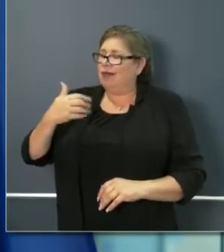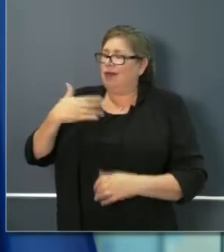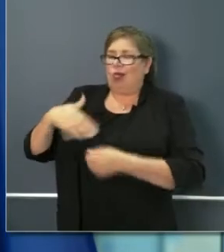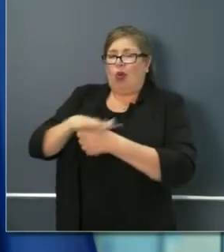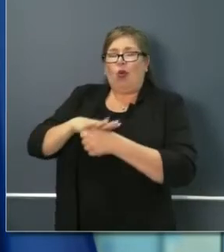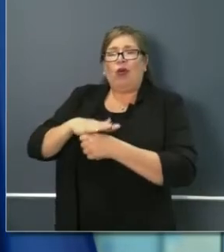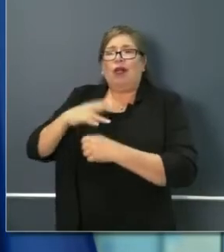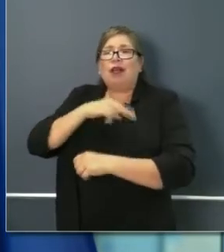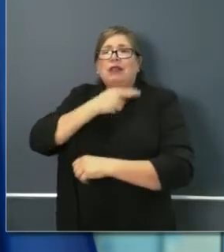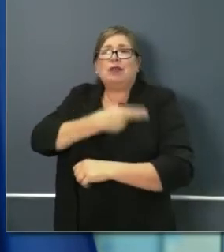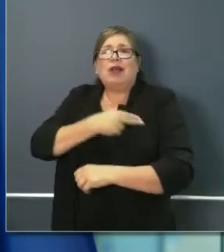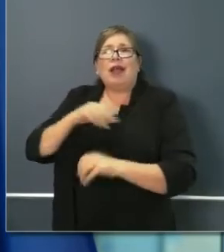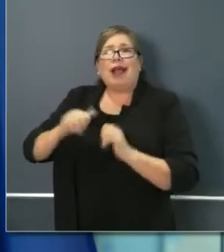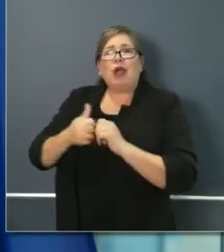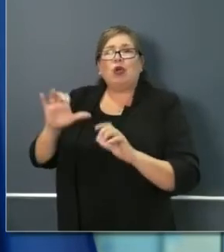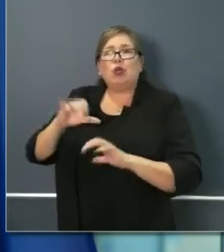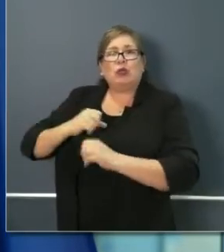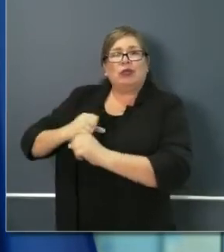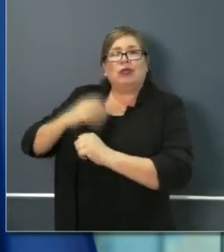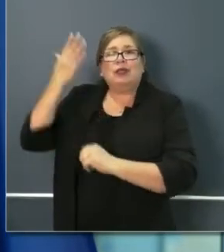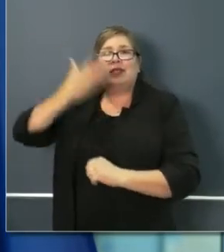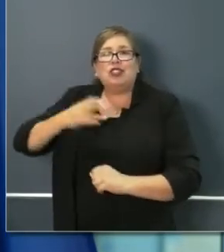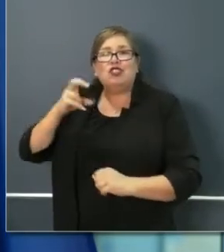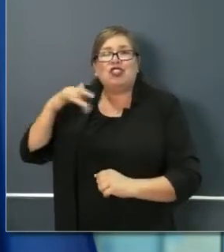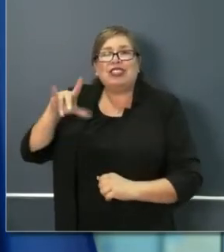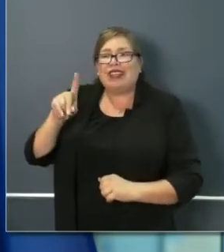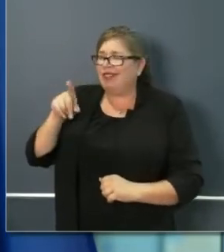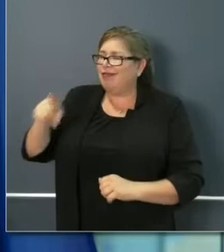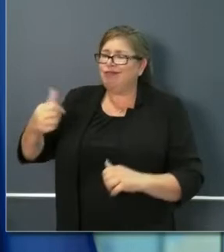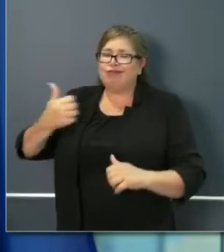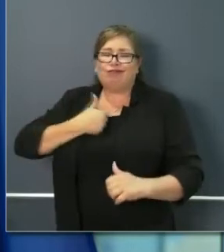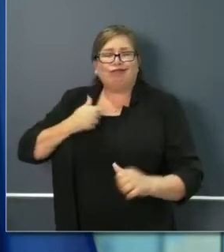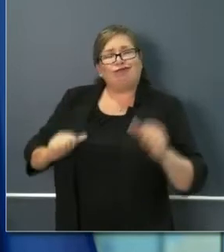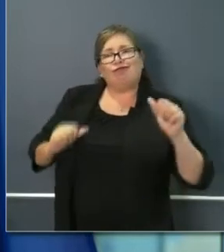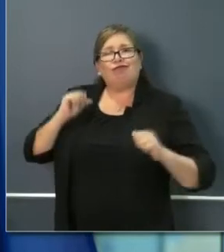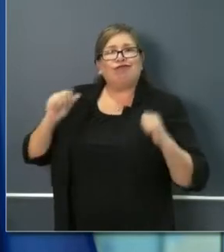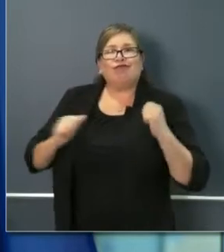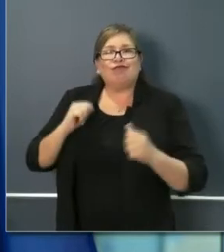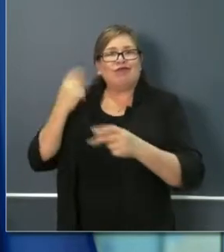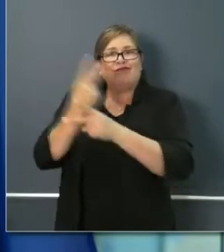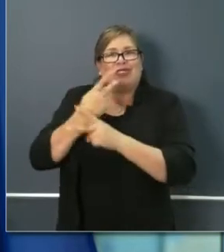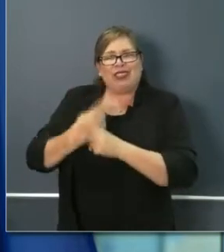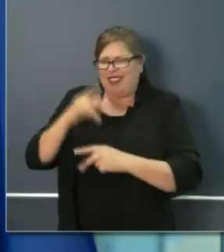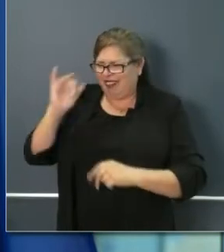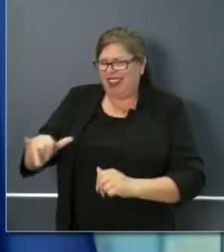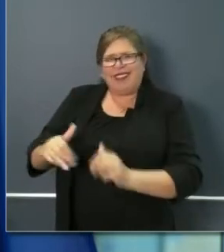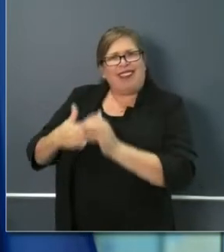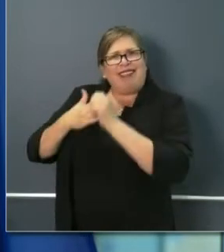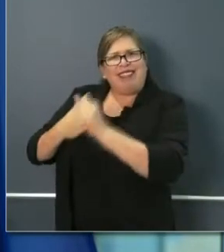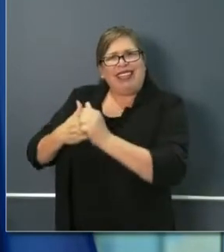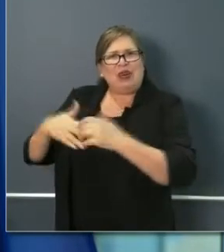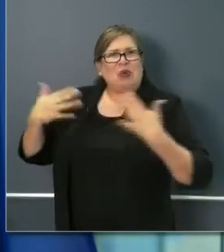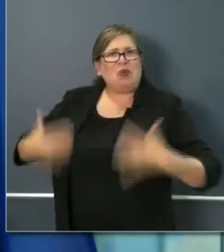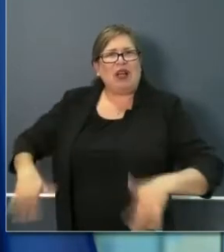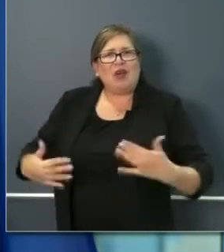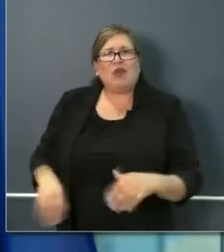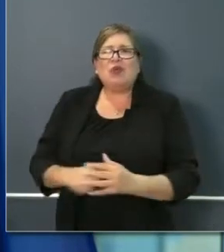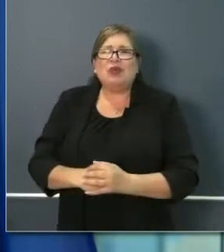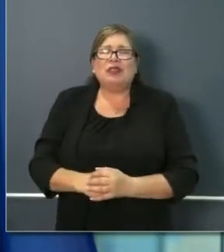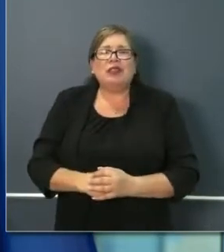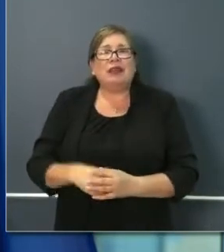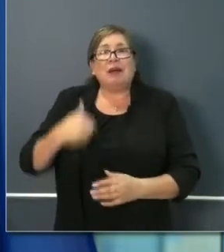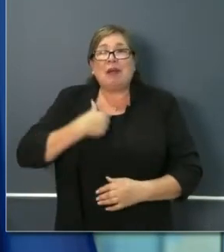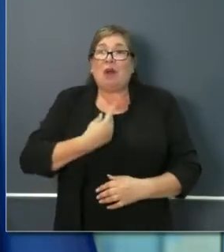do shields. No one asked that young girl to do that. They just put themselves on the line. That's leadership. So I'm just one of